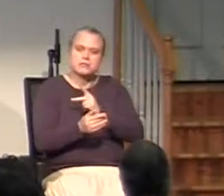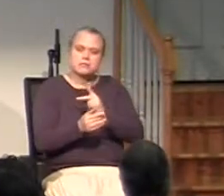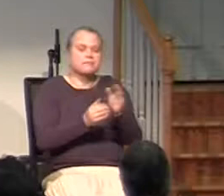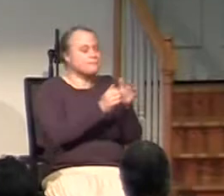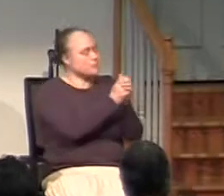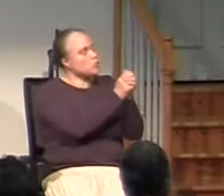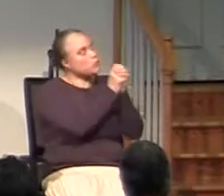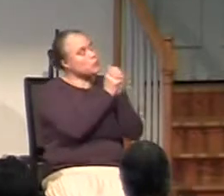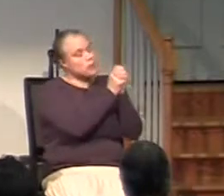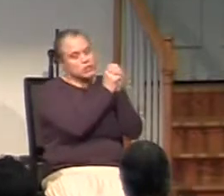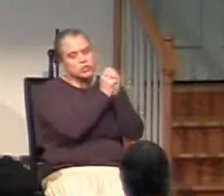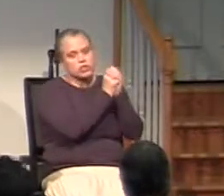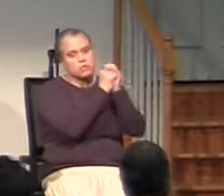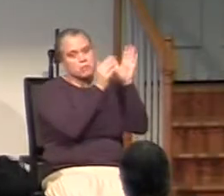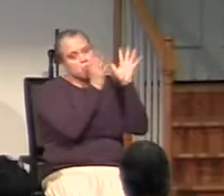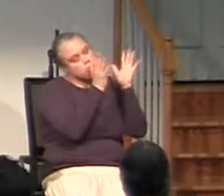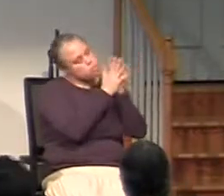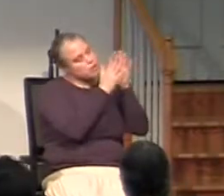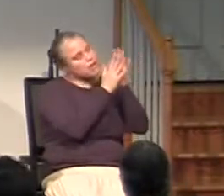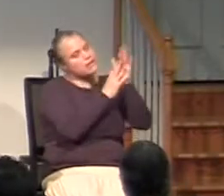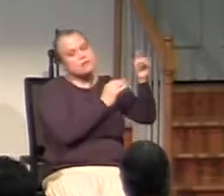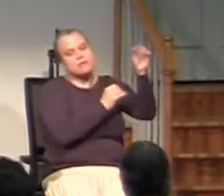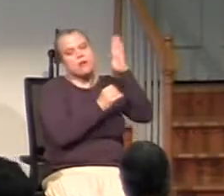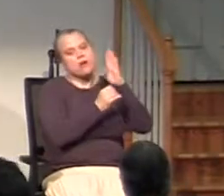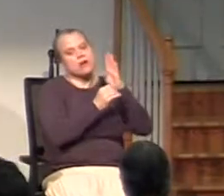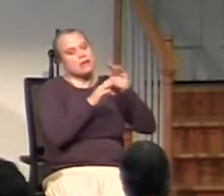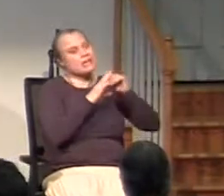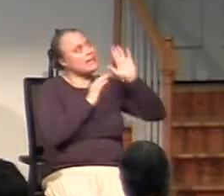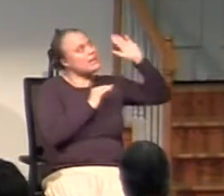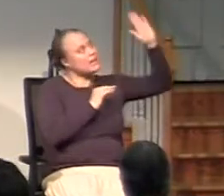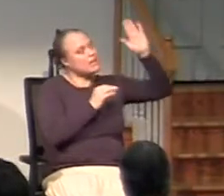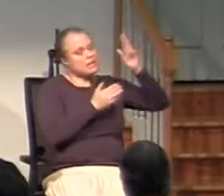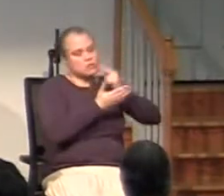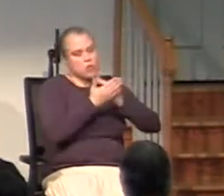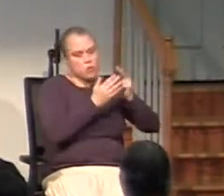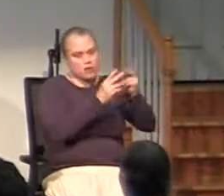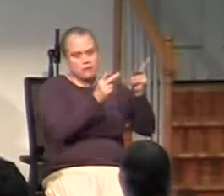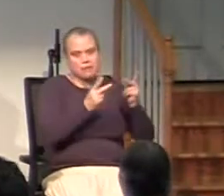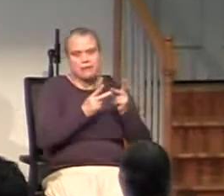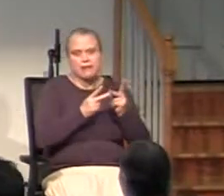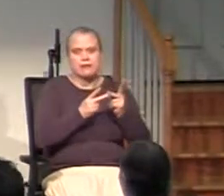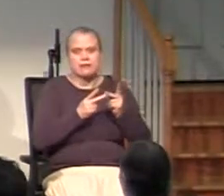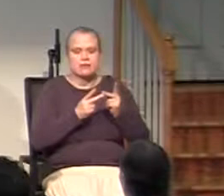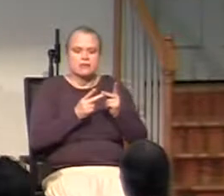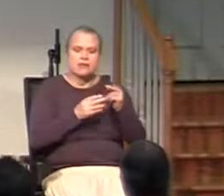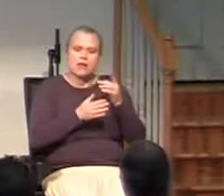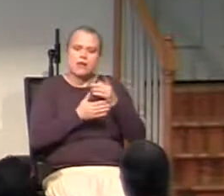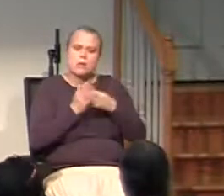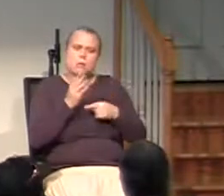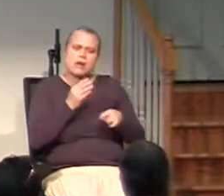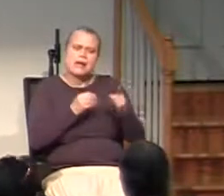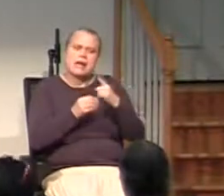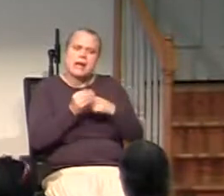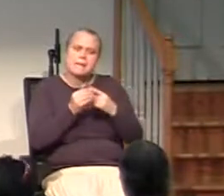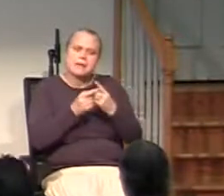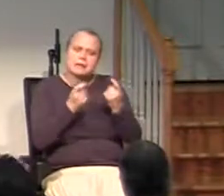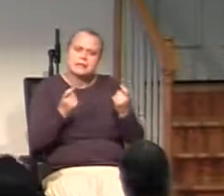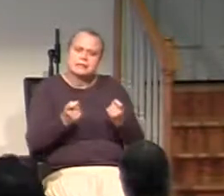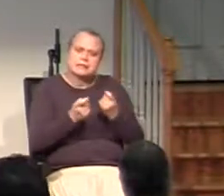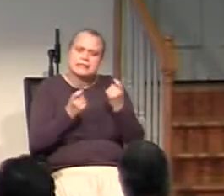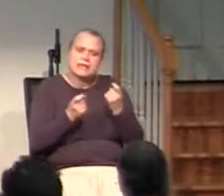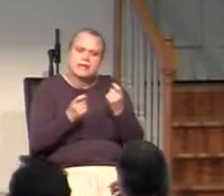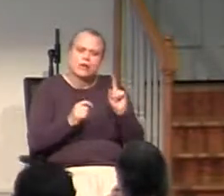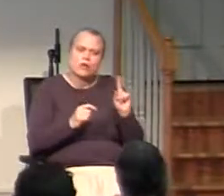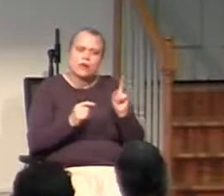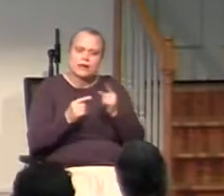Worship, praise of God in his sanctuary. What about sin? What did sin do to the sanctuary in heaven? Where did sin